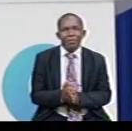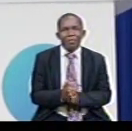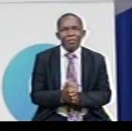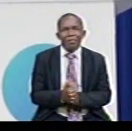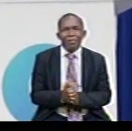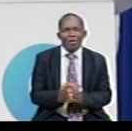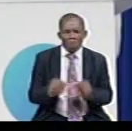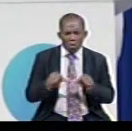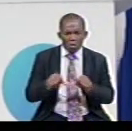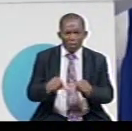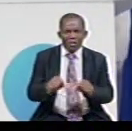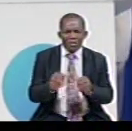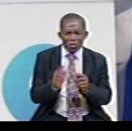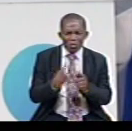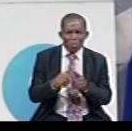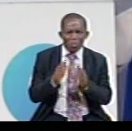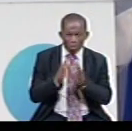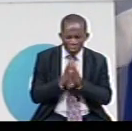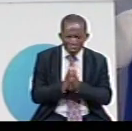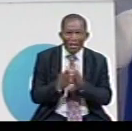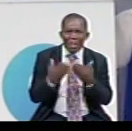Continue to pray and thank God.